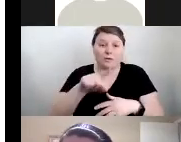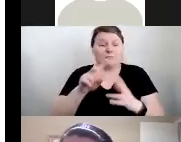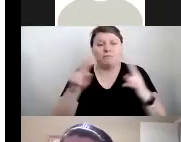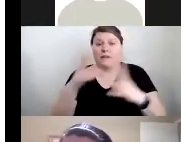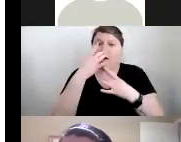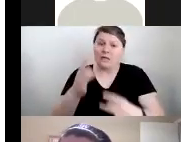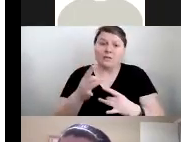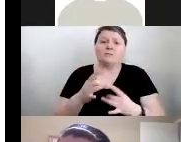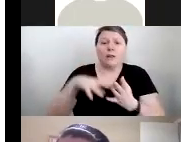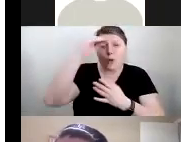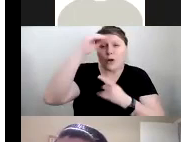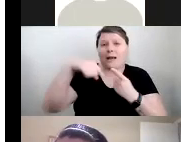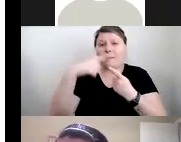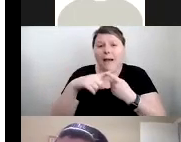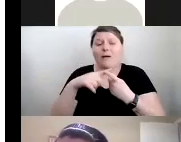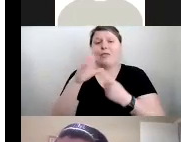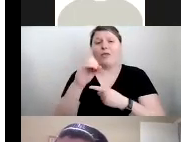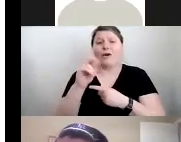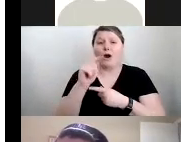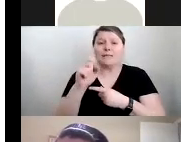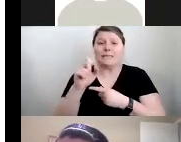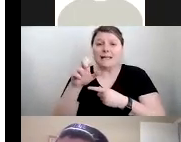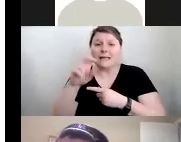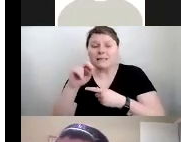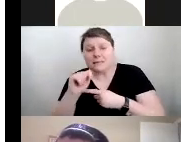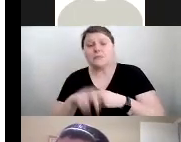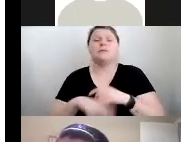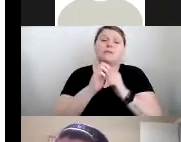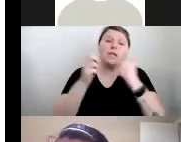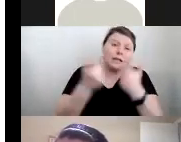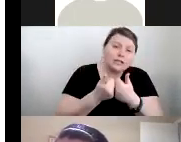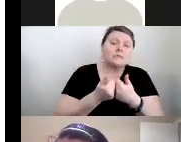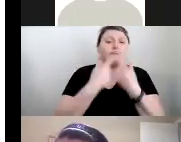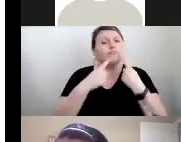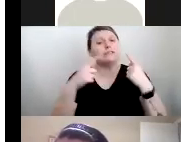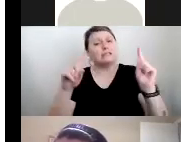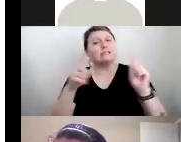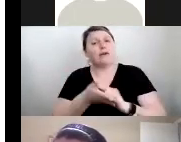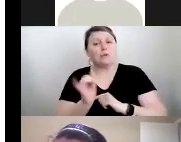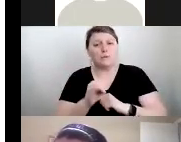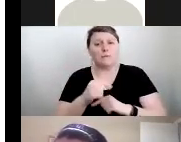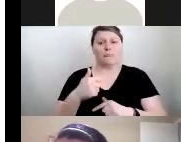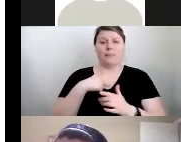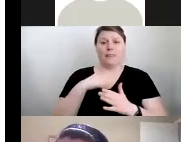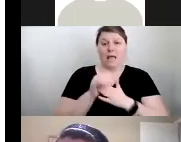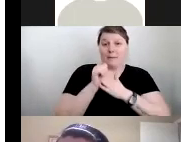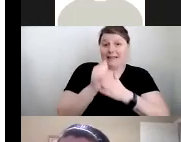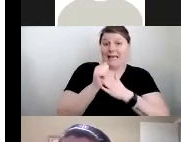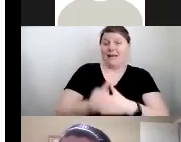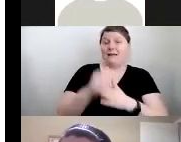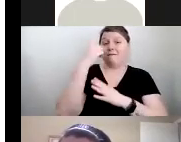all about the continent, the challenges, and also the success stories. I am the lead on a case management